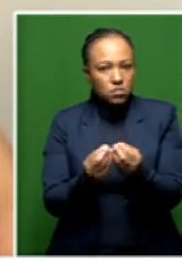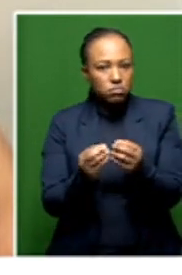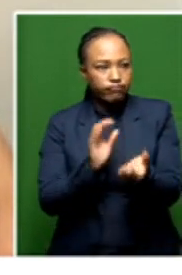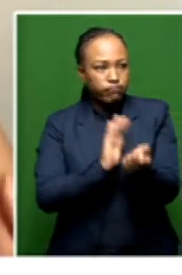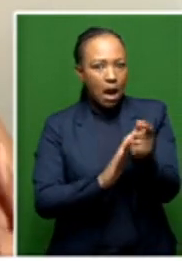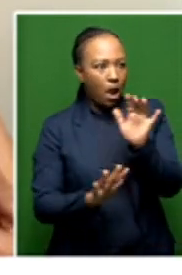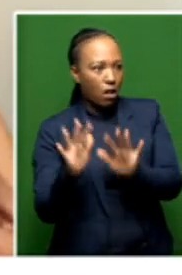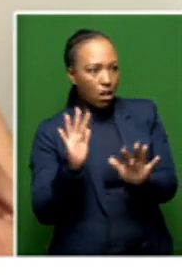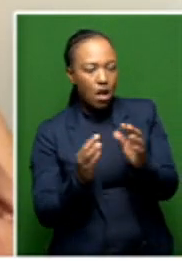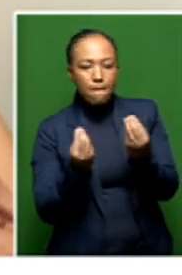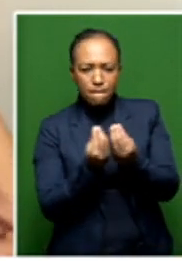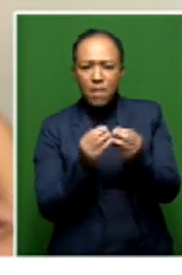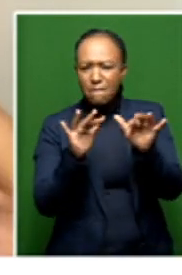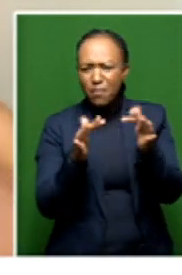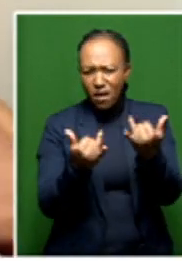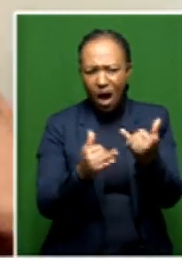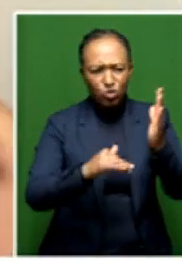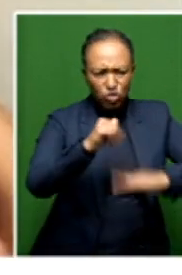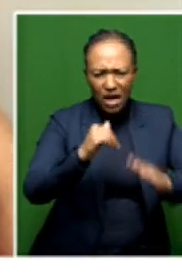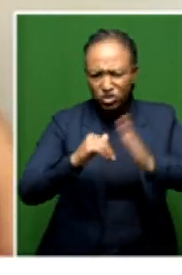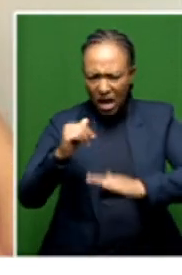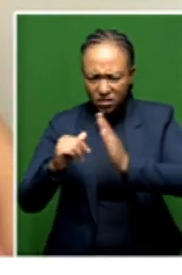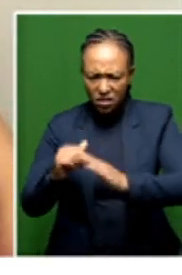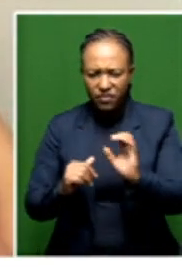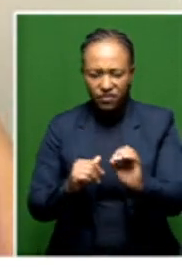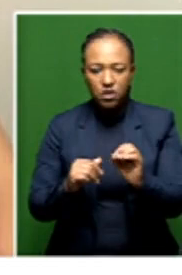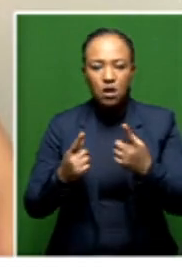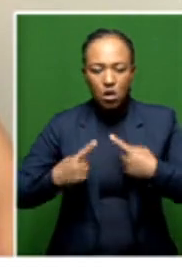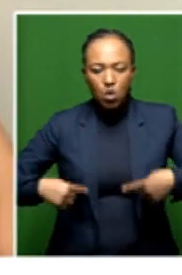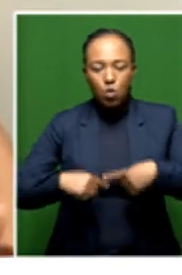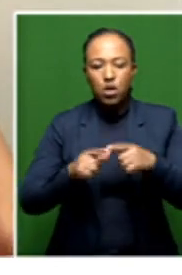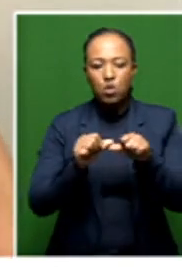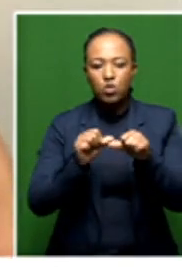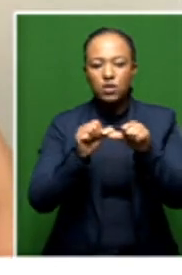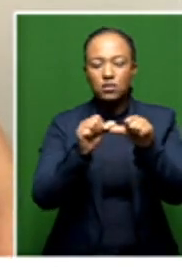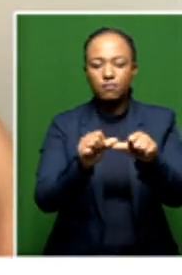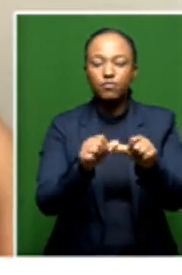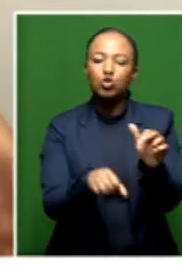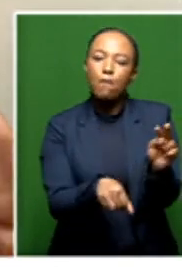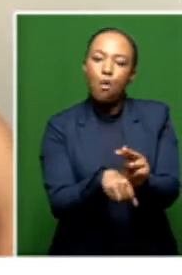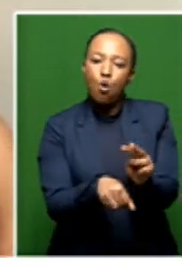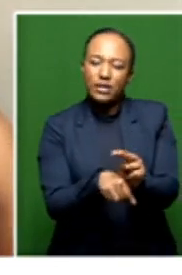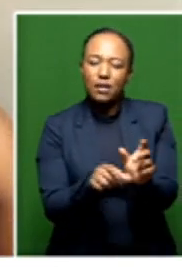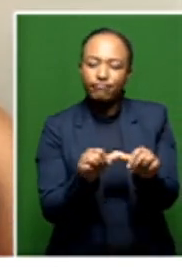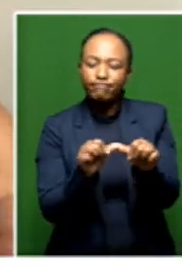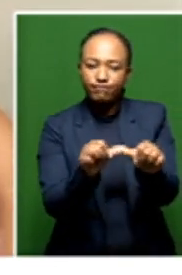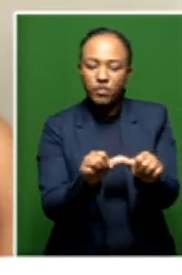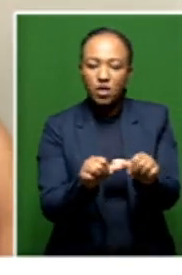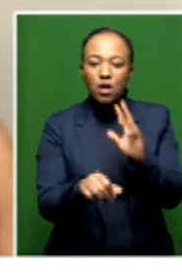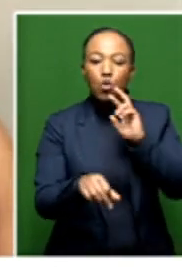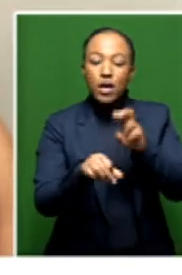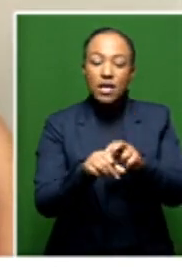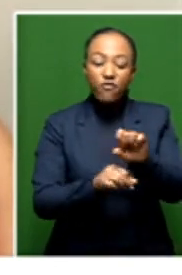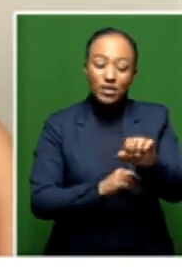are being charged. And we continue to advance and to monitor. So we need every